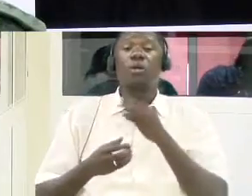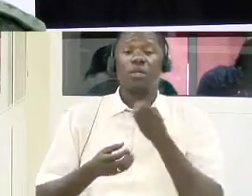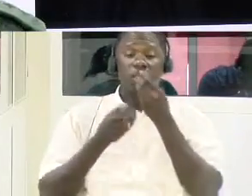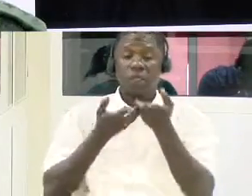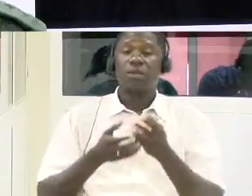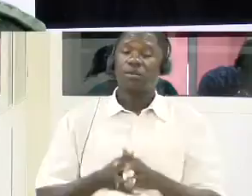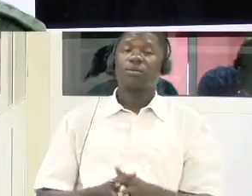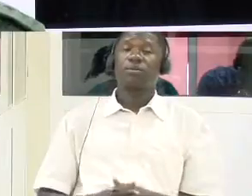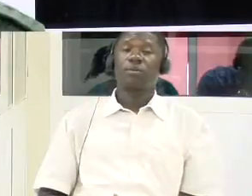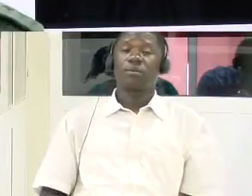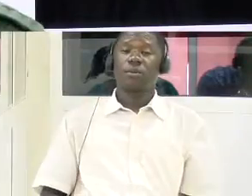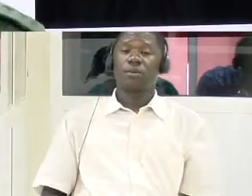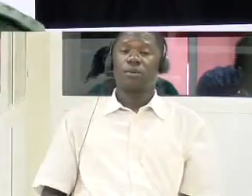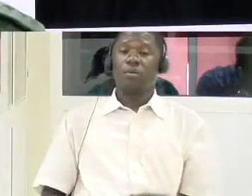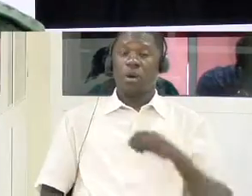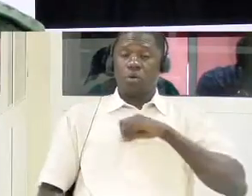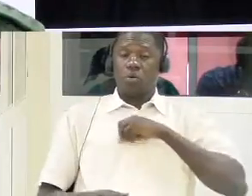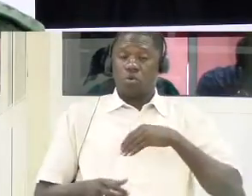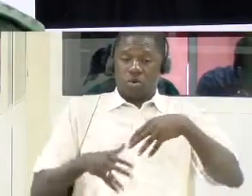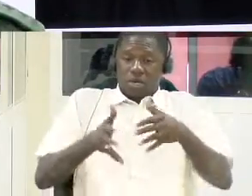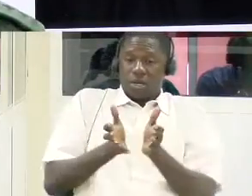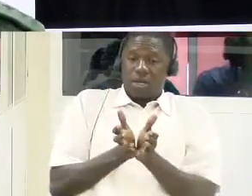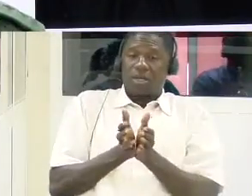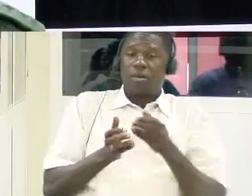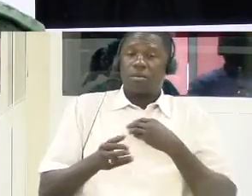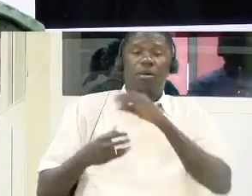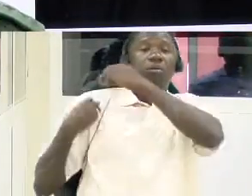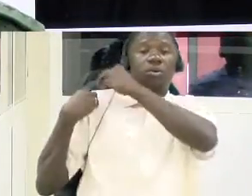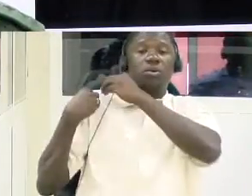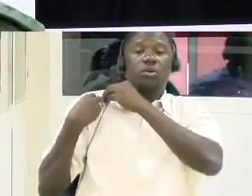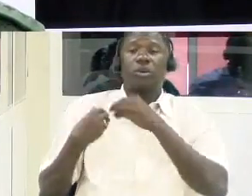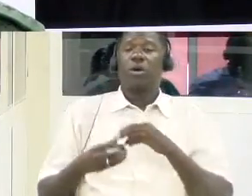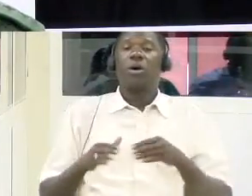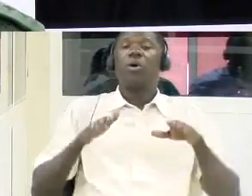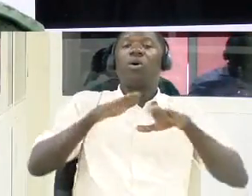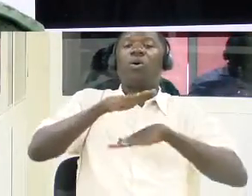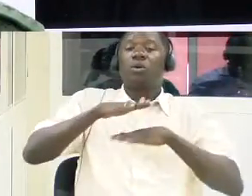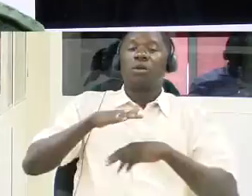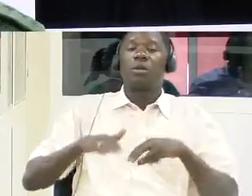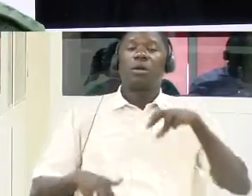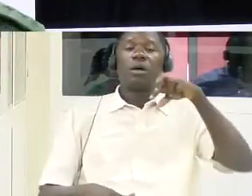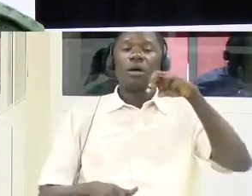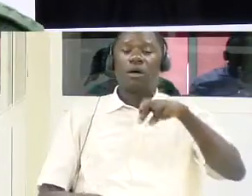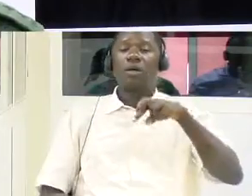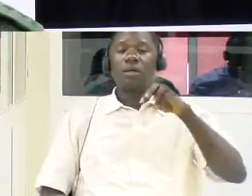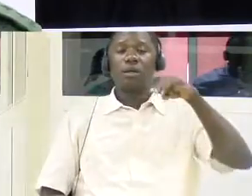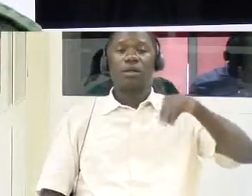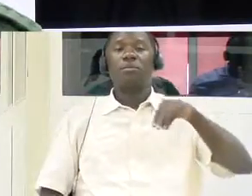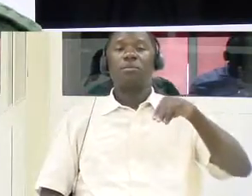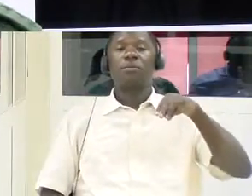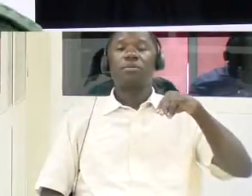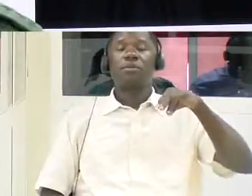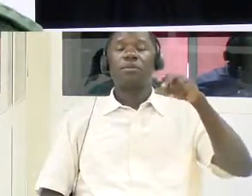My commanding officer and my unit were under the RNG, Republican National Guards, that